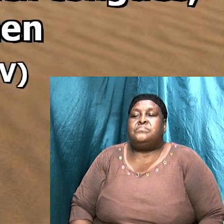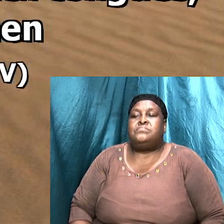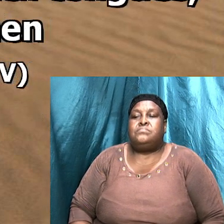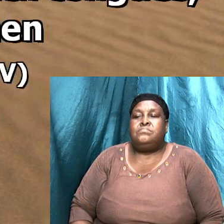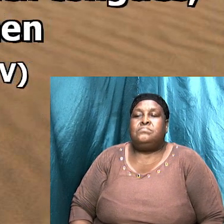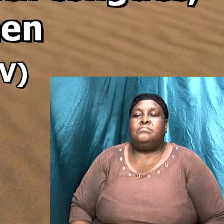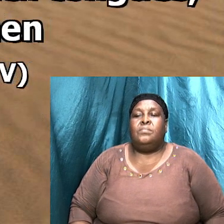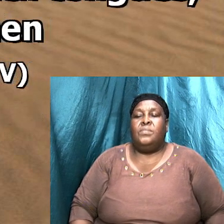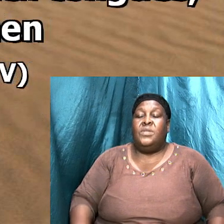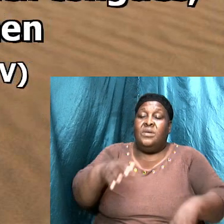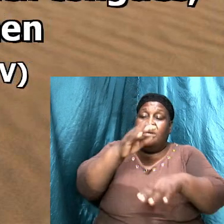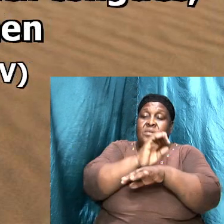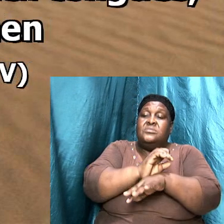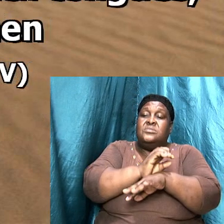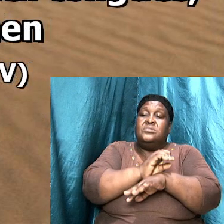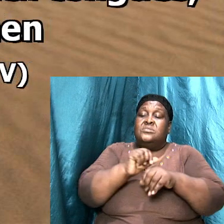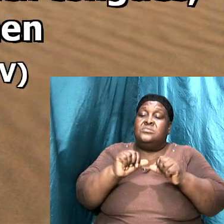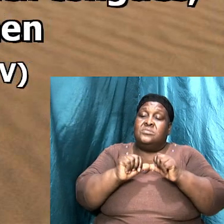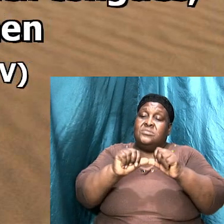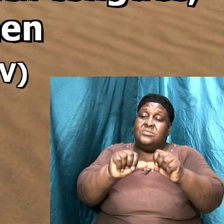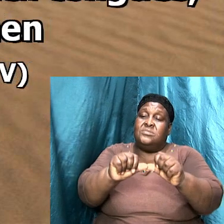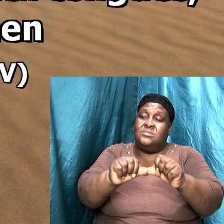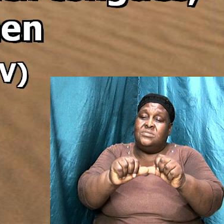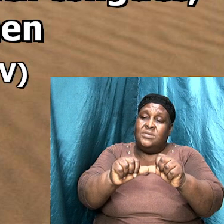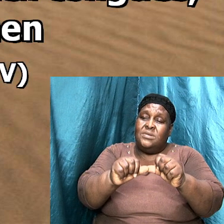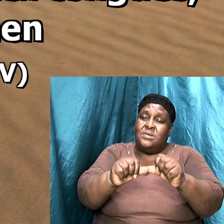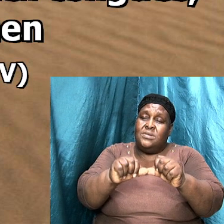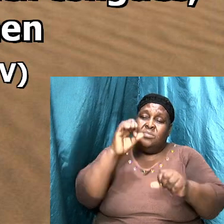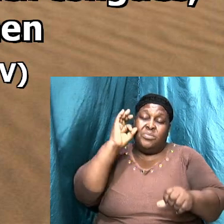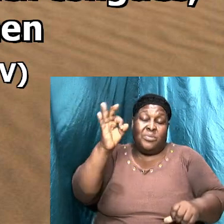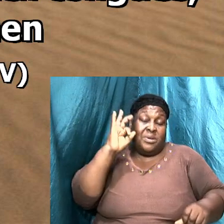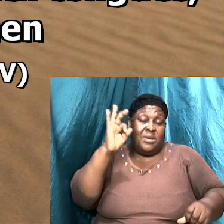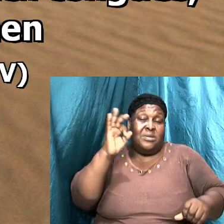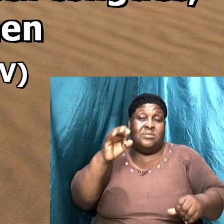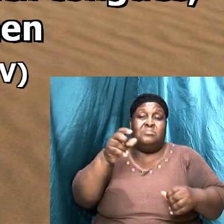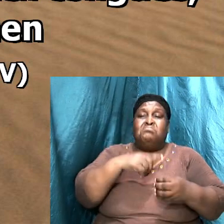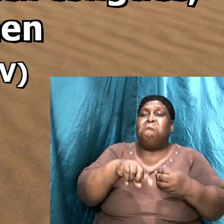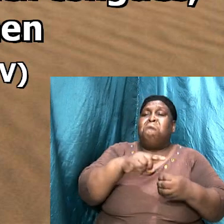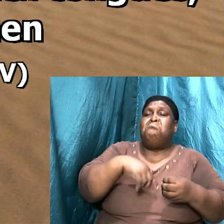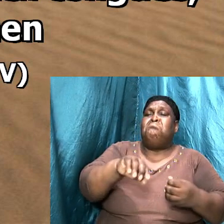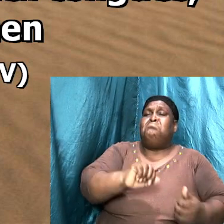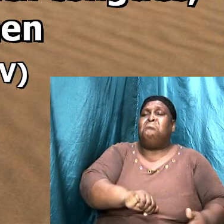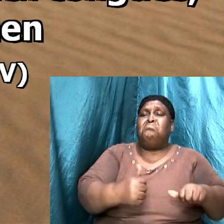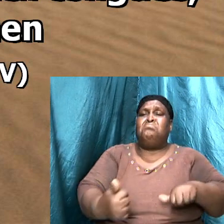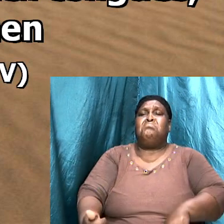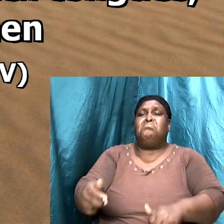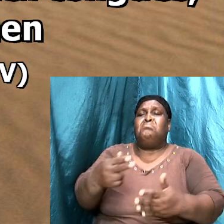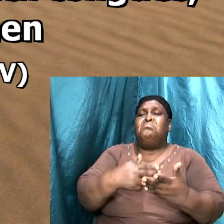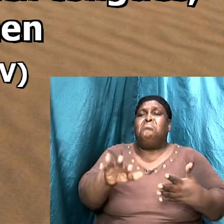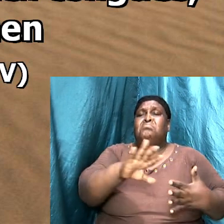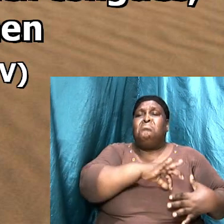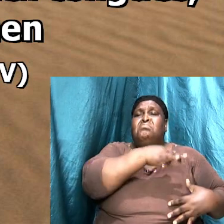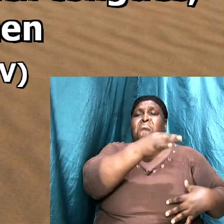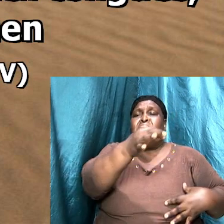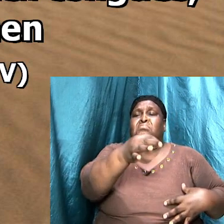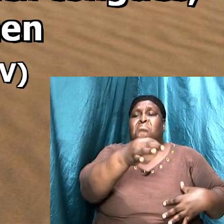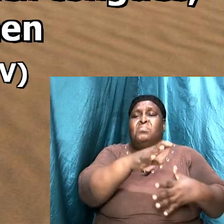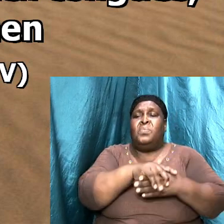so the church continued to preach about the baptism of the Holy Spirit and